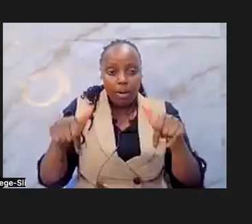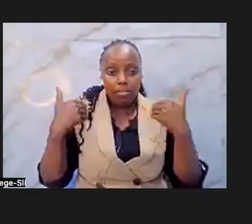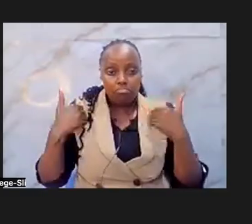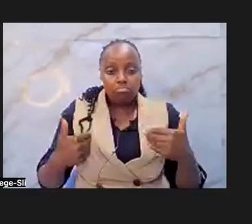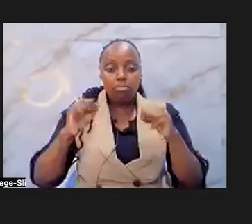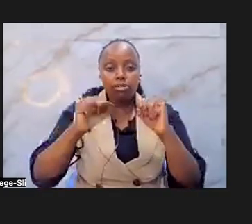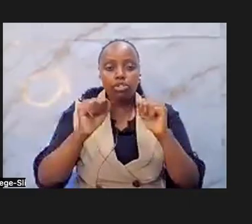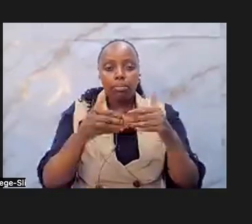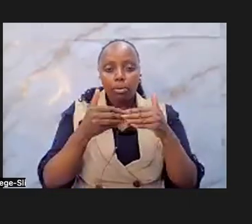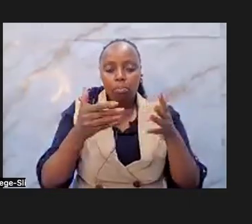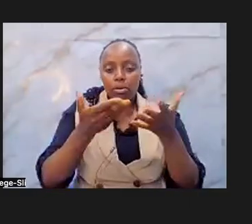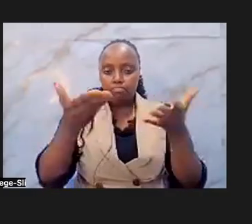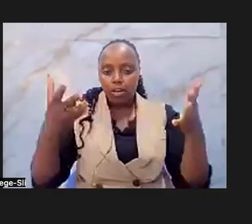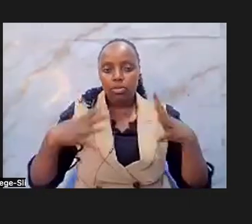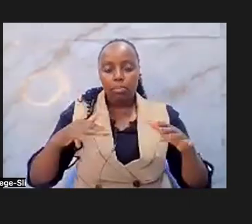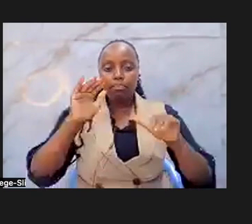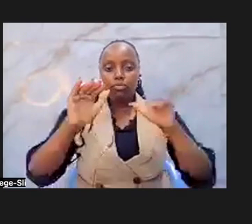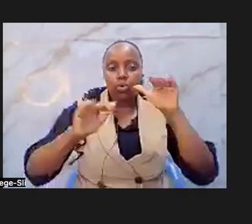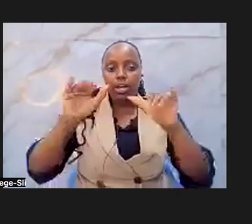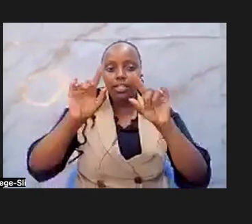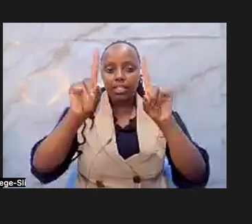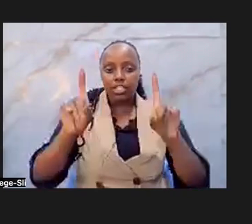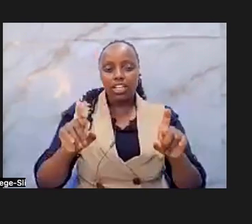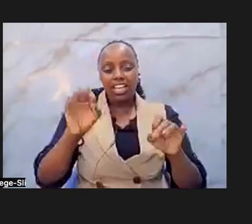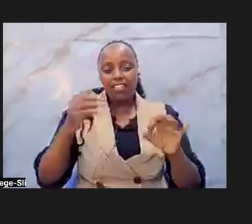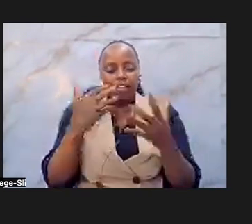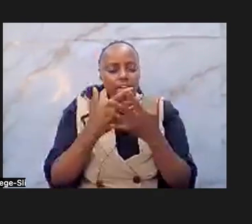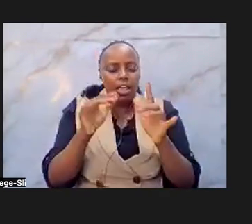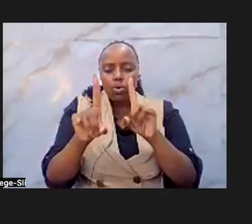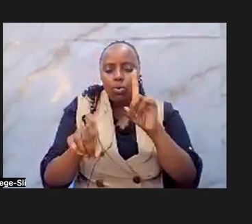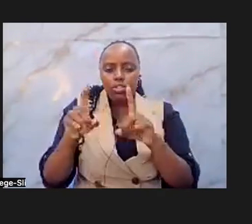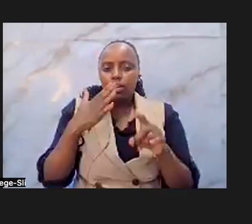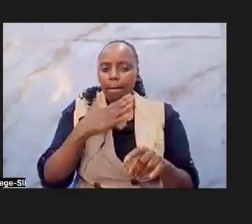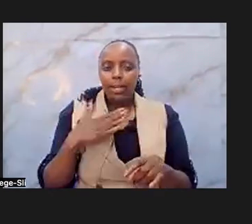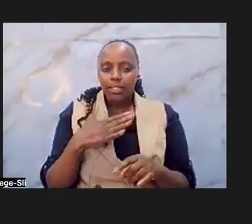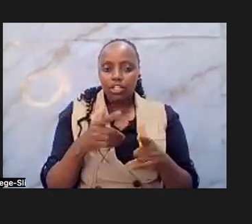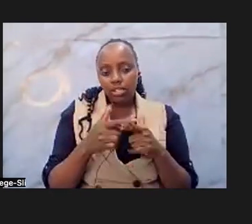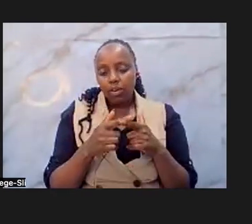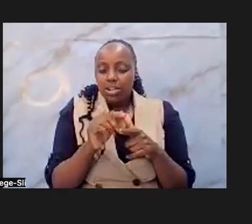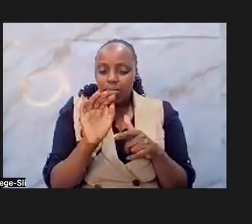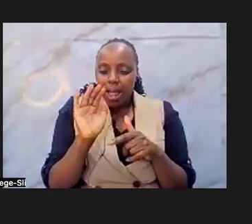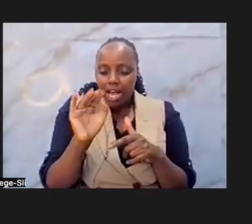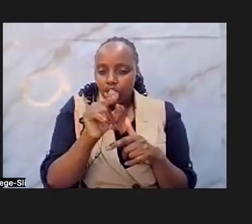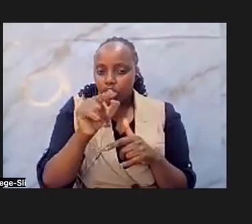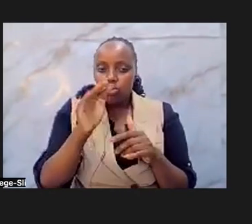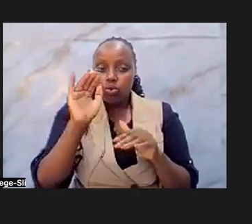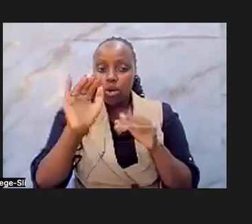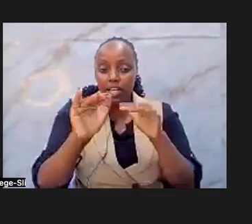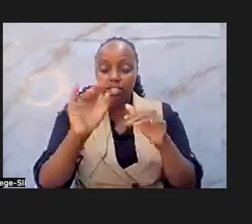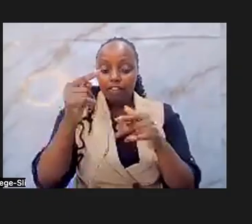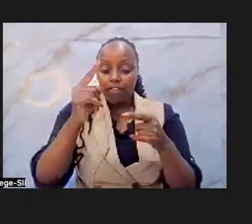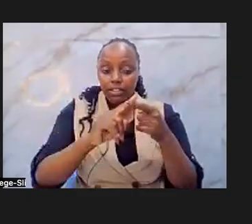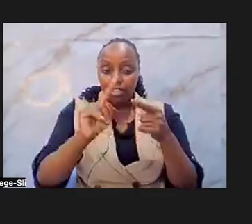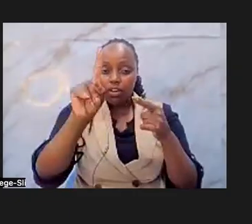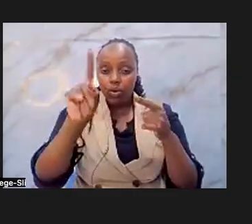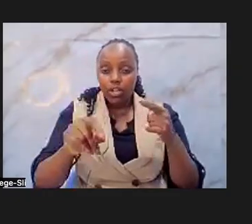got a burning question, think about it and we'll come to you very shortly. But the first question I have is for Helen. So you've done it a